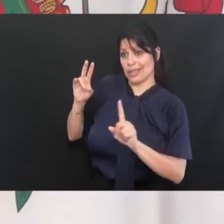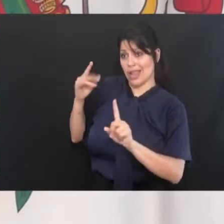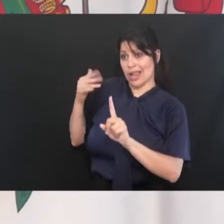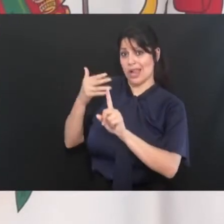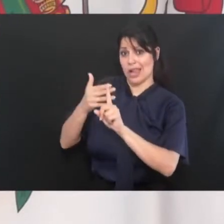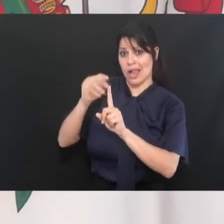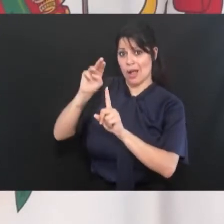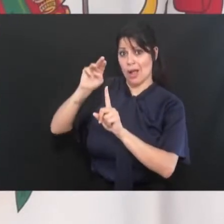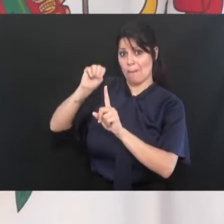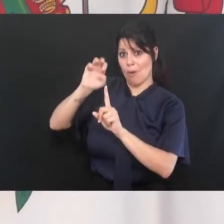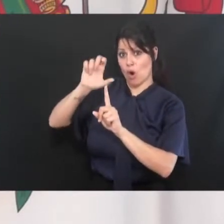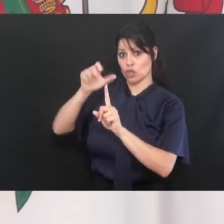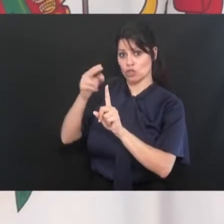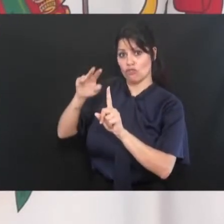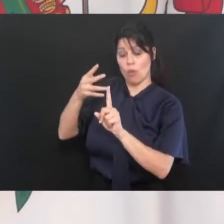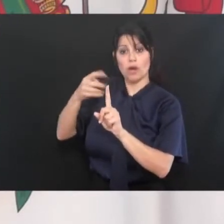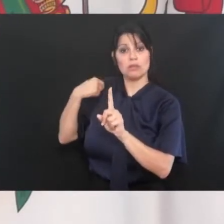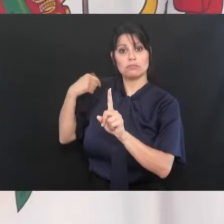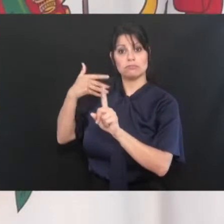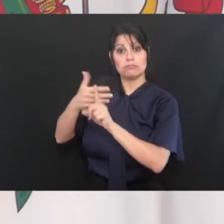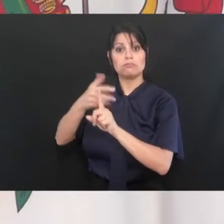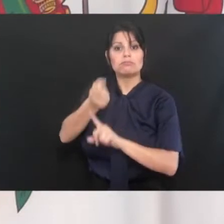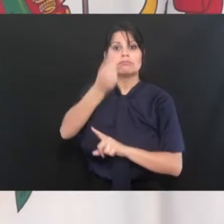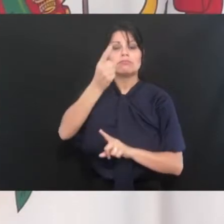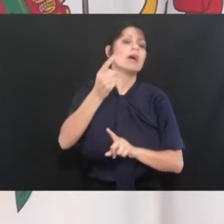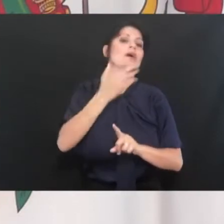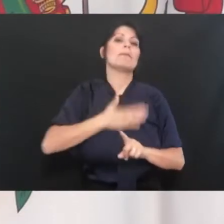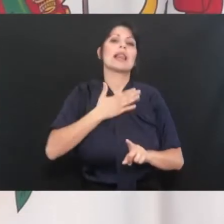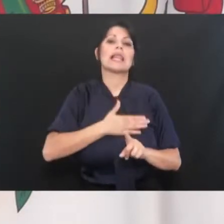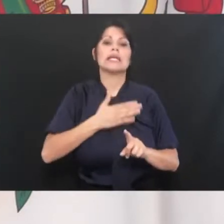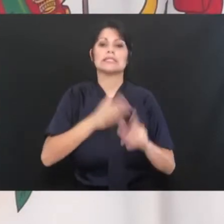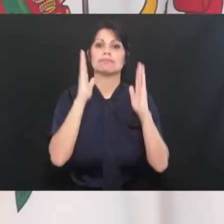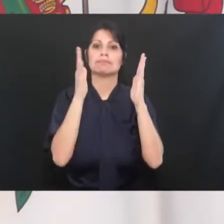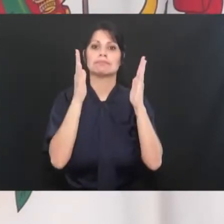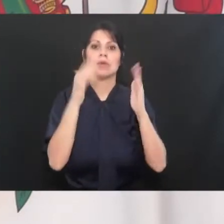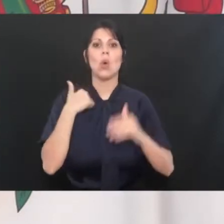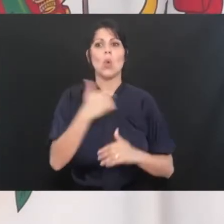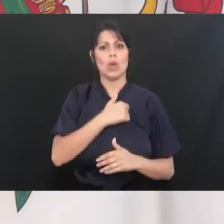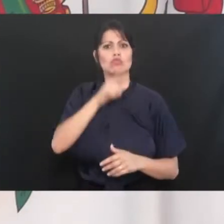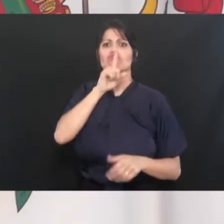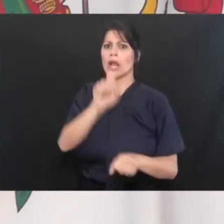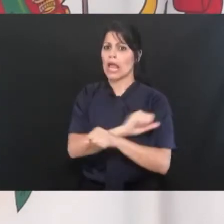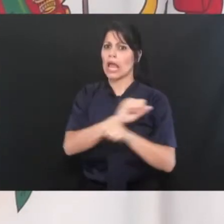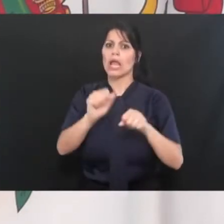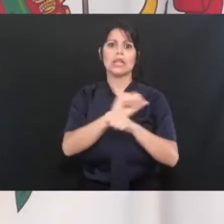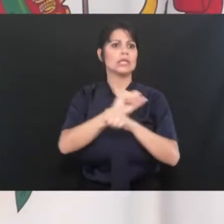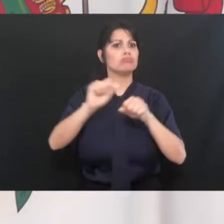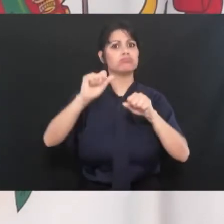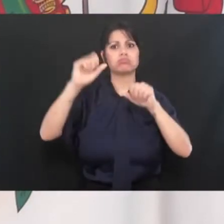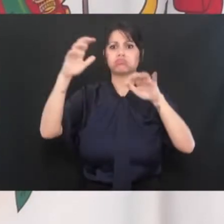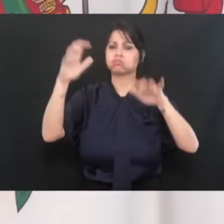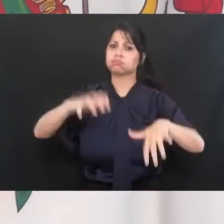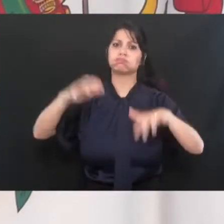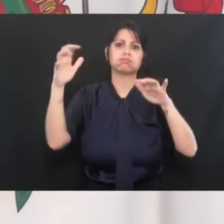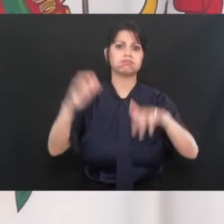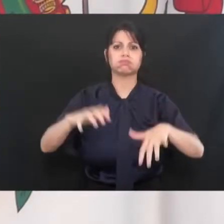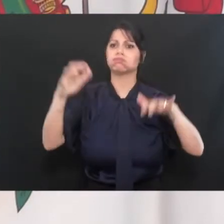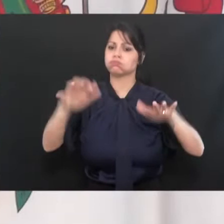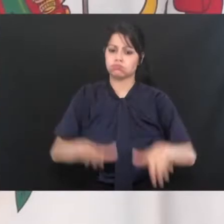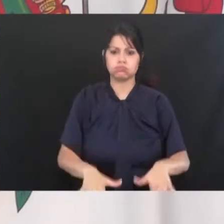please. We had severe storms and we had flooding. And you're encouraged, if you had any kind of